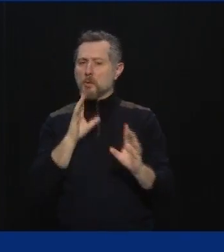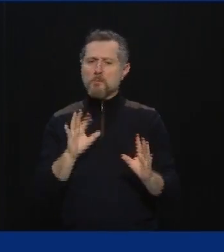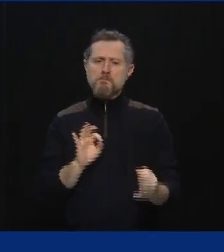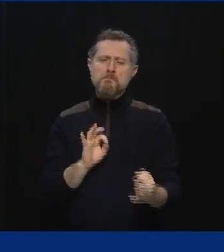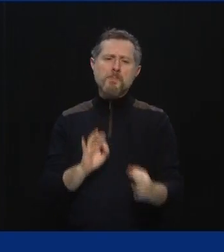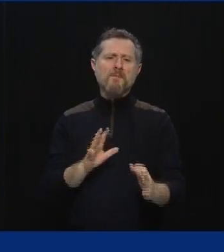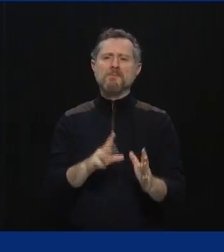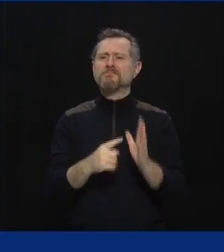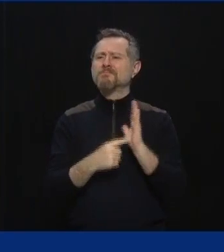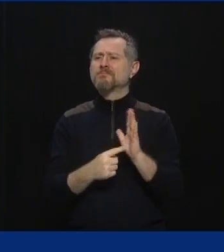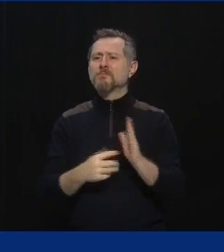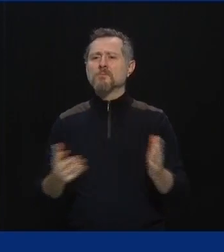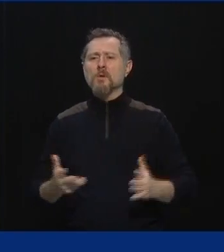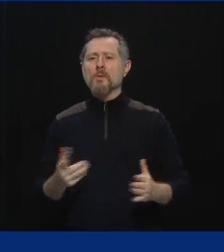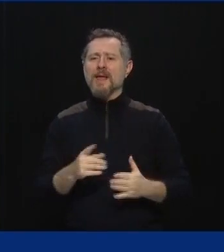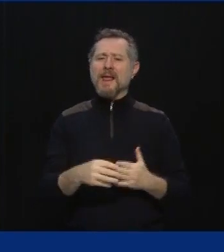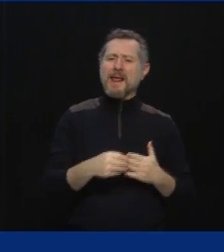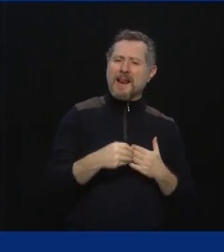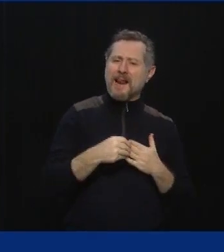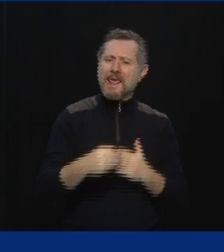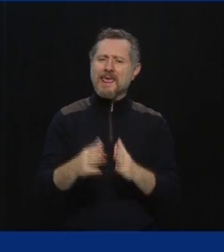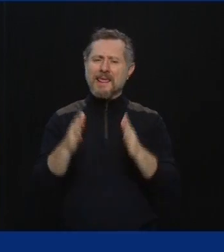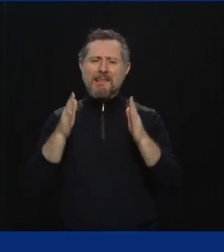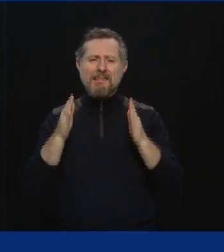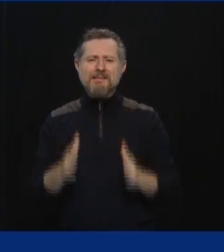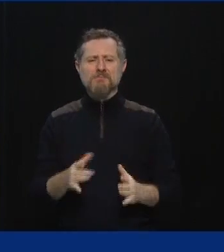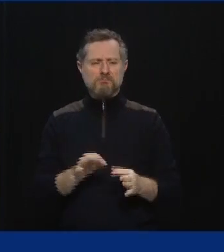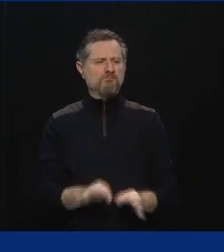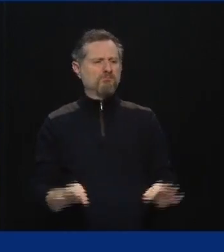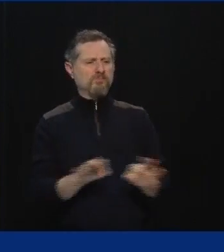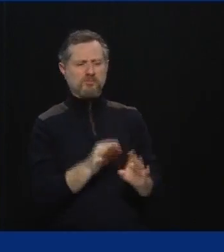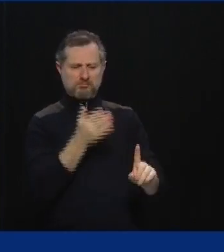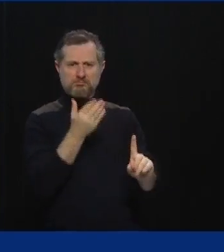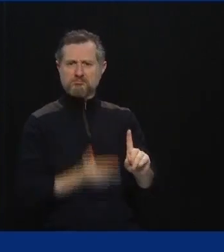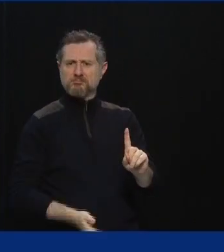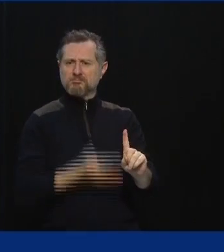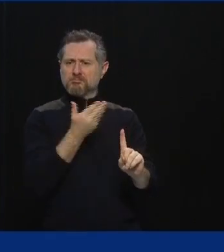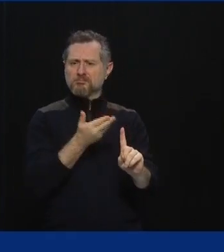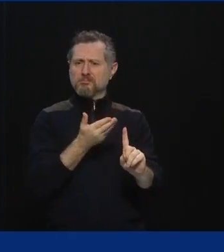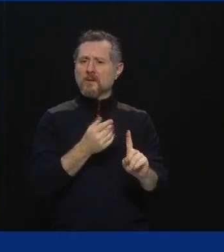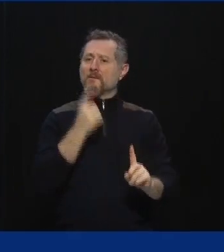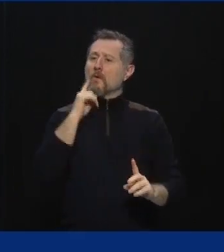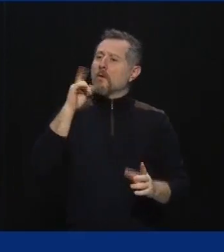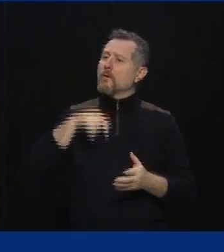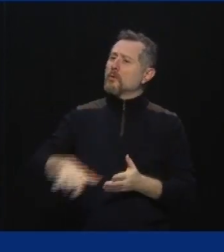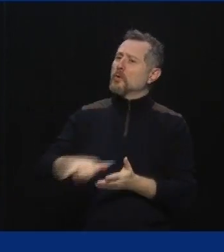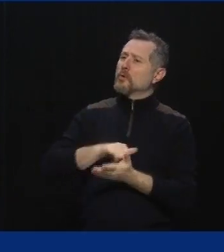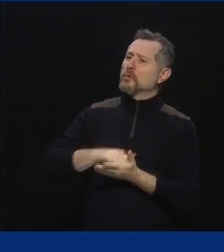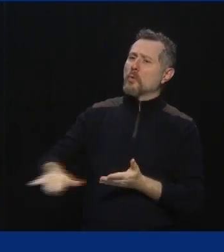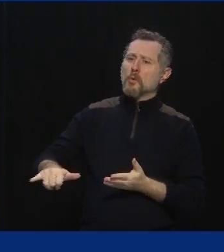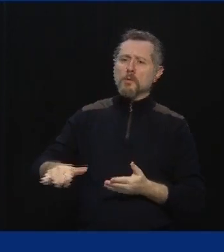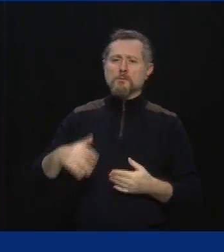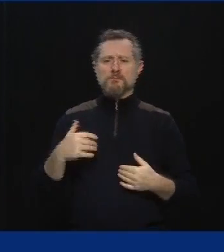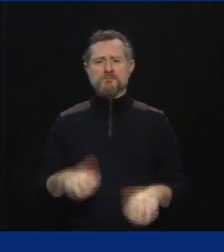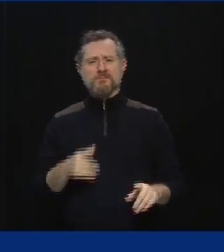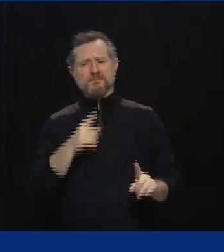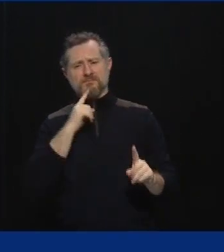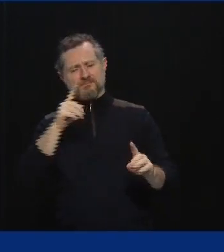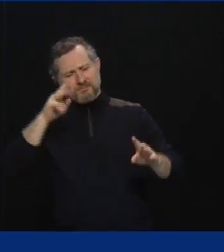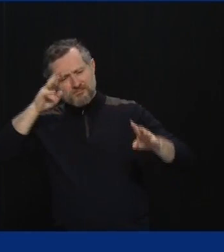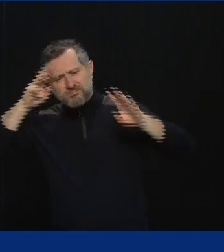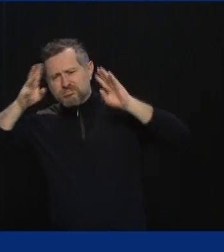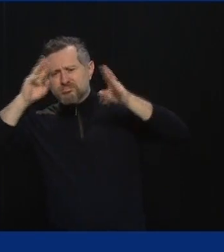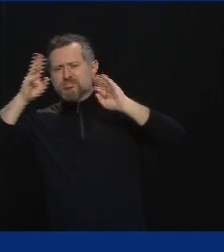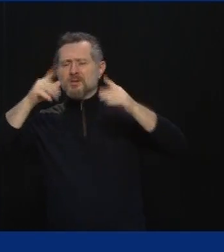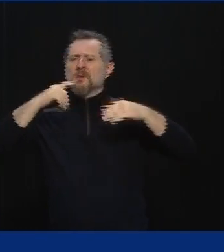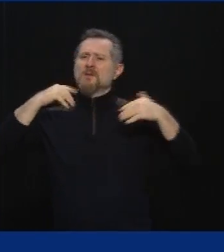leadership matters. And what he has done on behalf of New York has been visionary. He gets the job